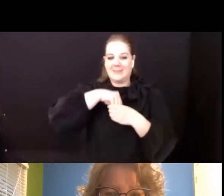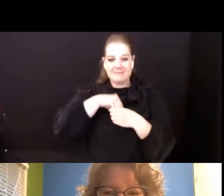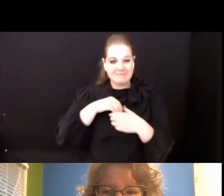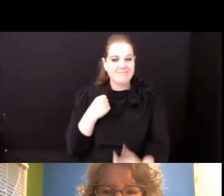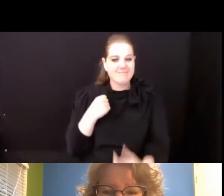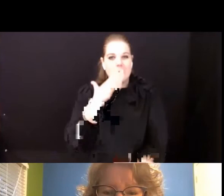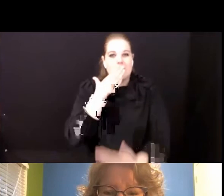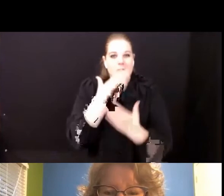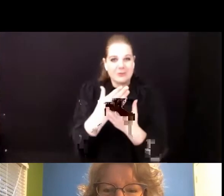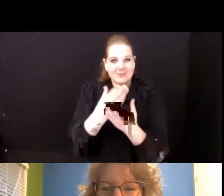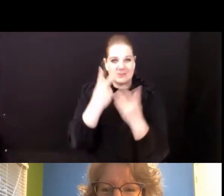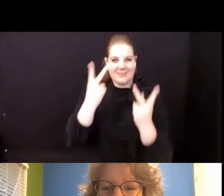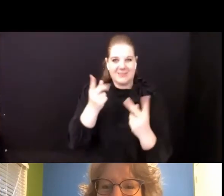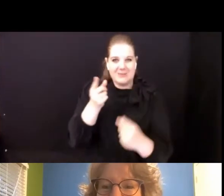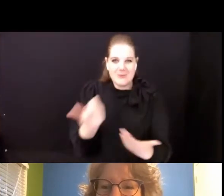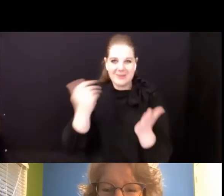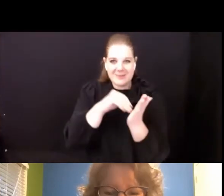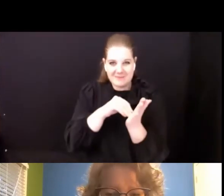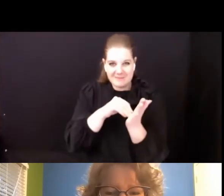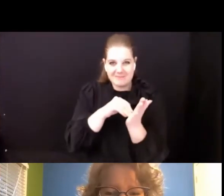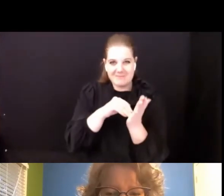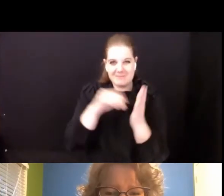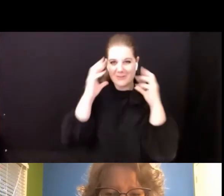see you again, President Wacker.